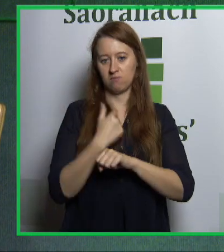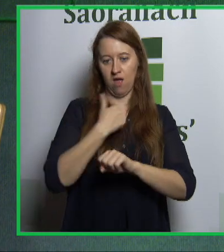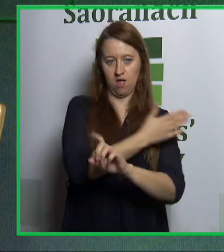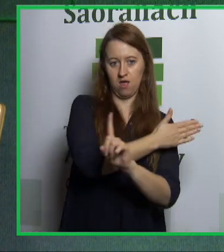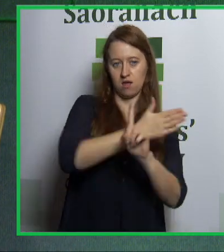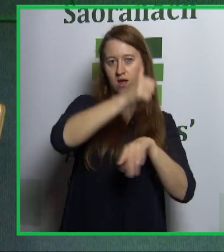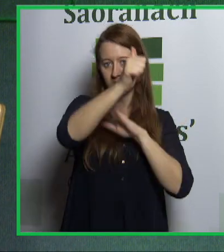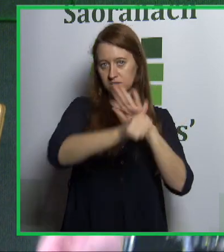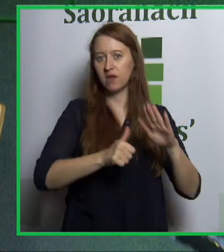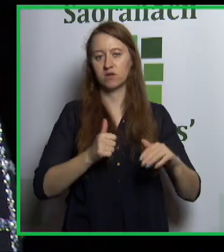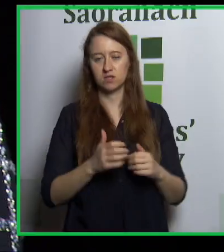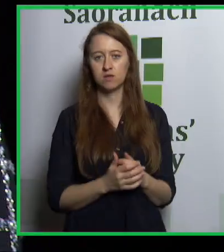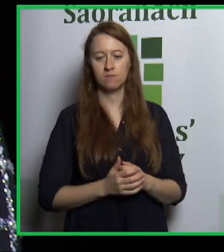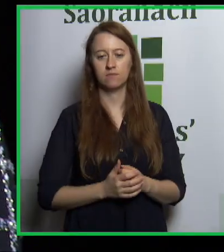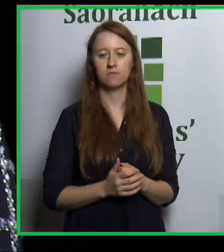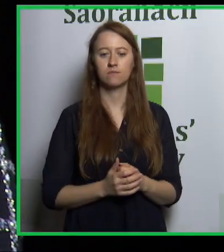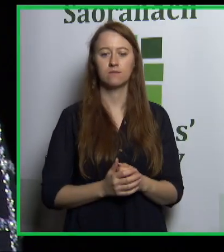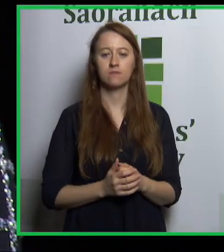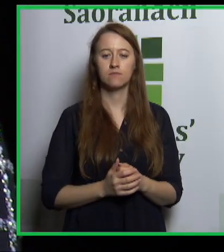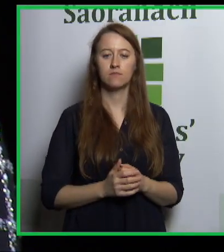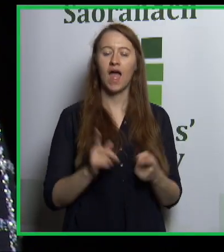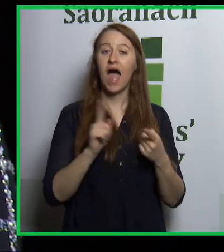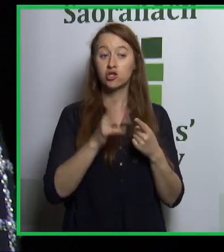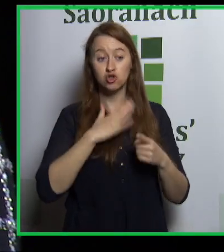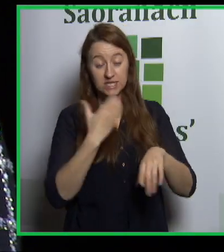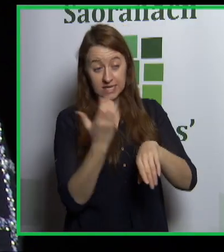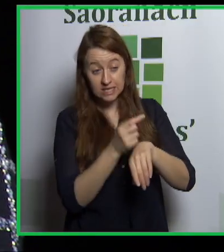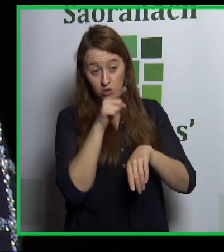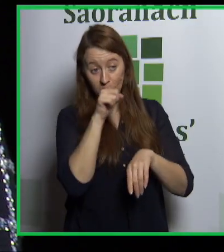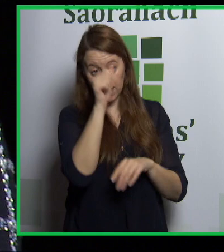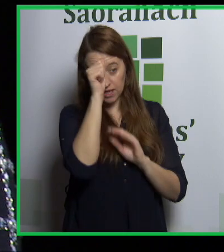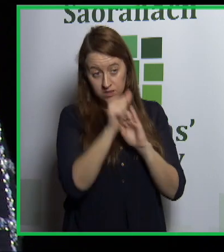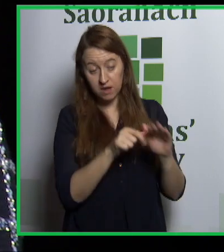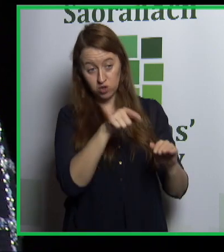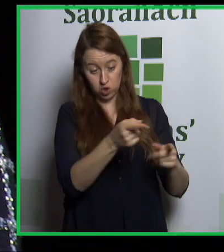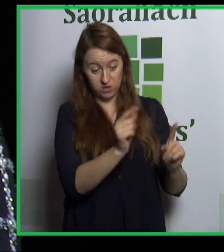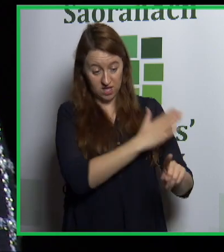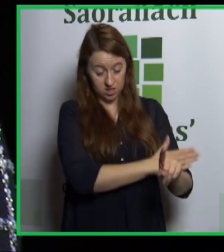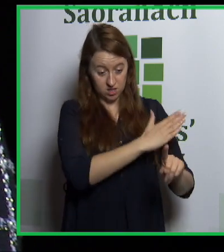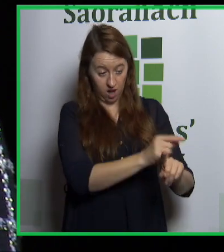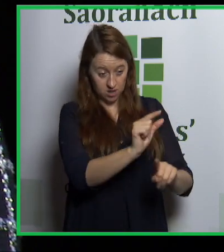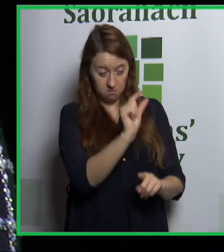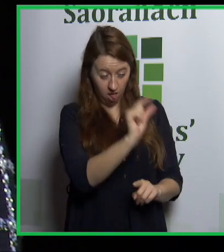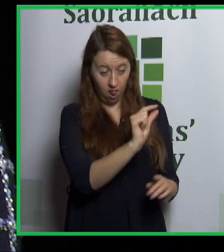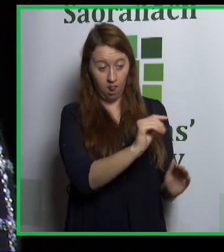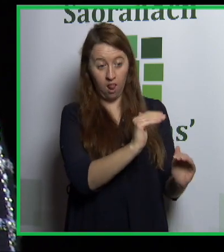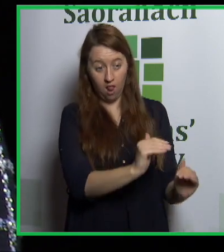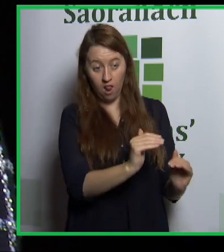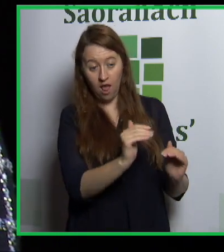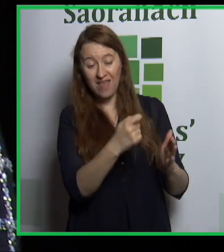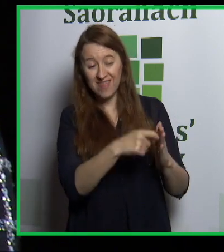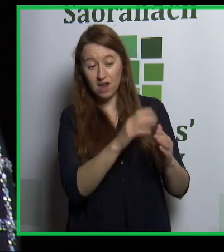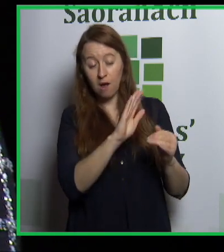yeah, wow. And did it just sort of gradually build up from that on to stronger drugs, harder drugs, a kind of